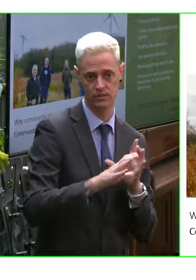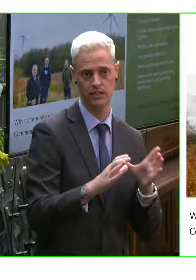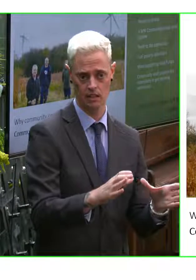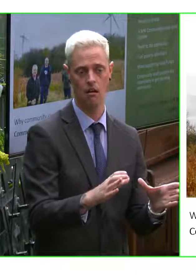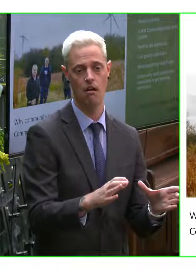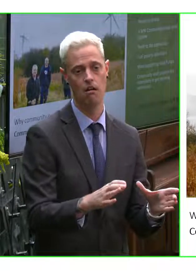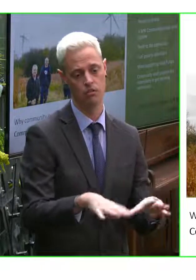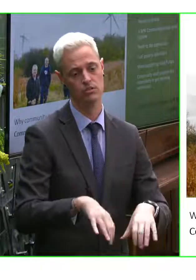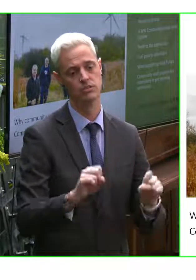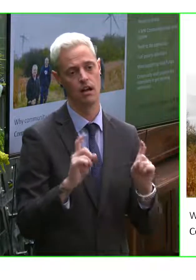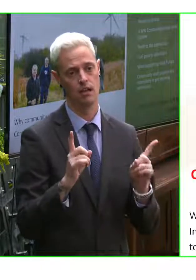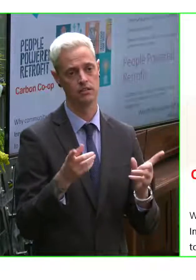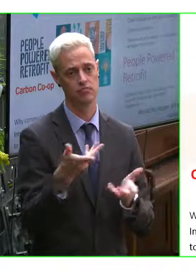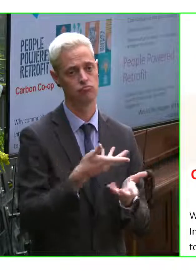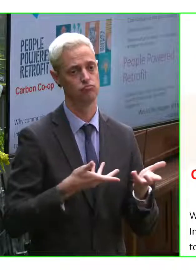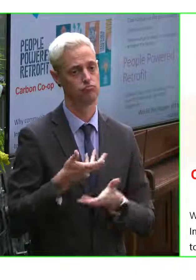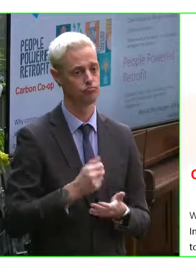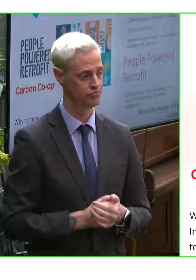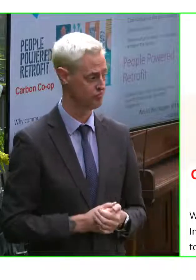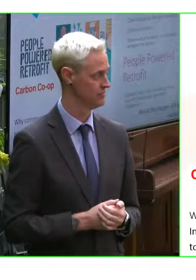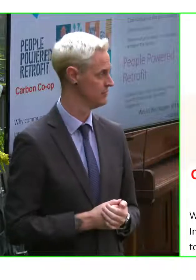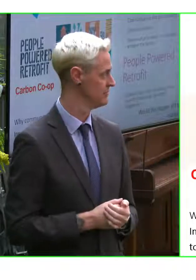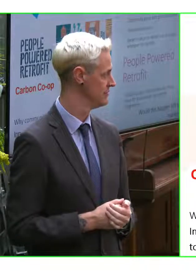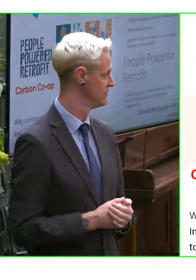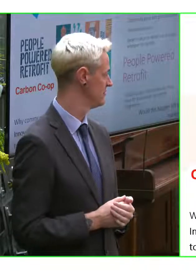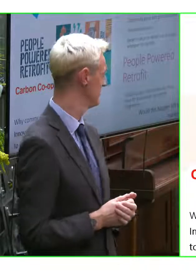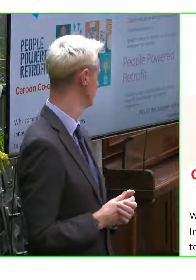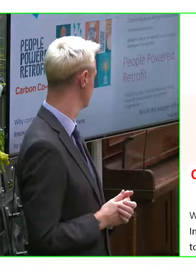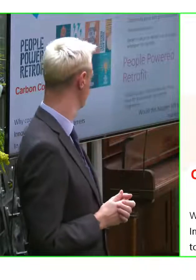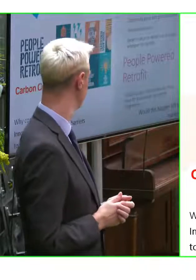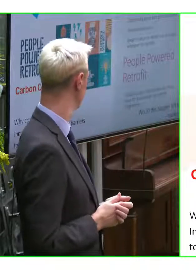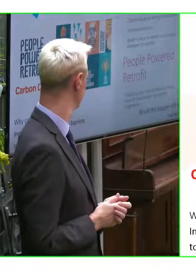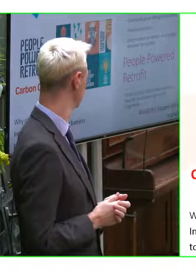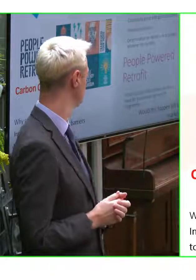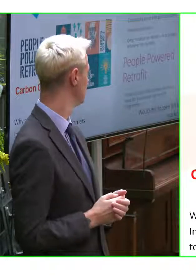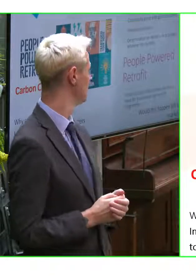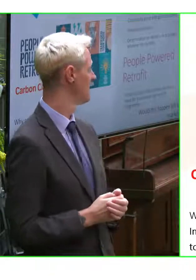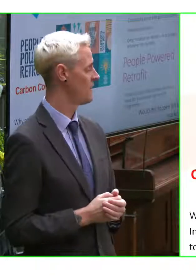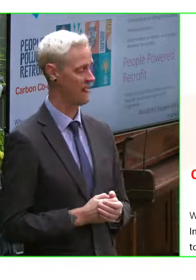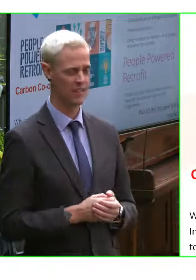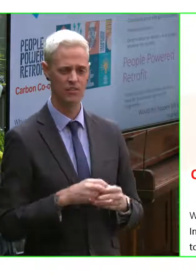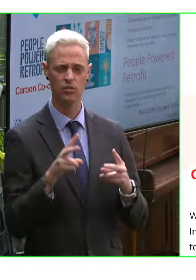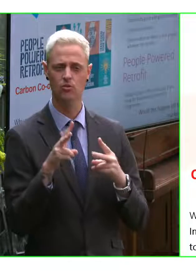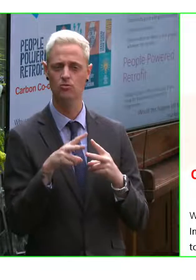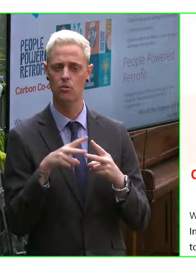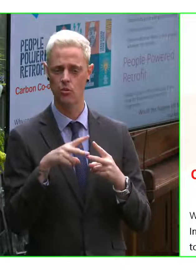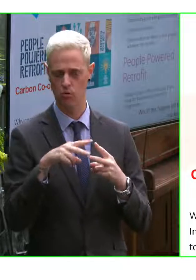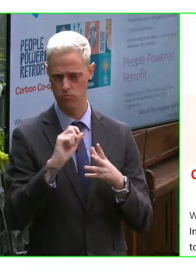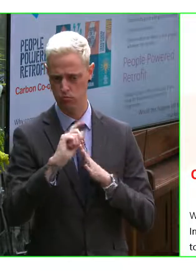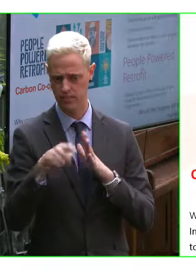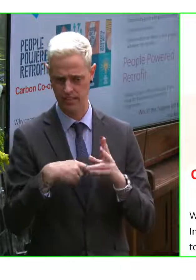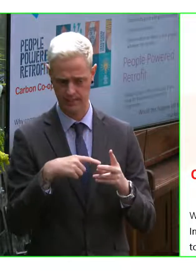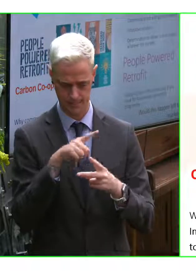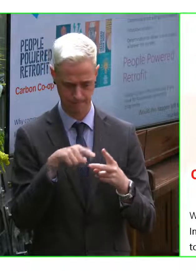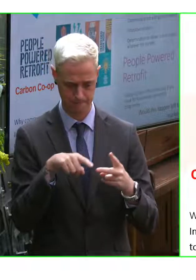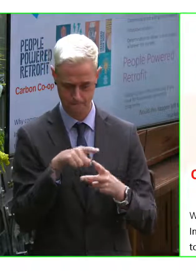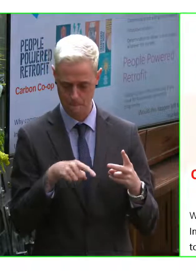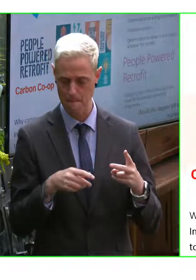start. Okay, I'm very quickly wrapping up. Innovation, another 2 projects here that have